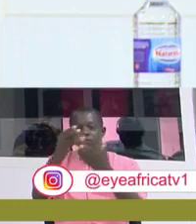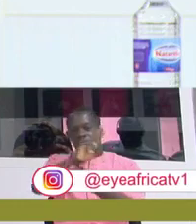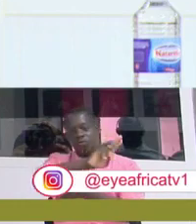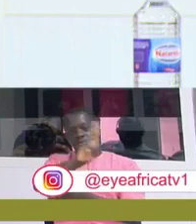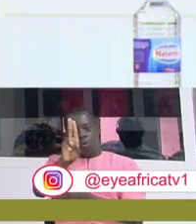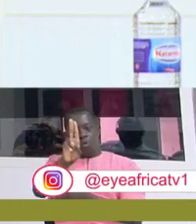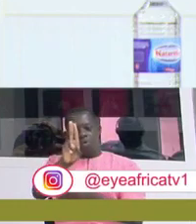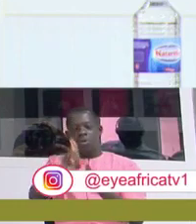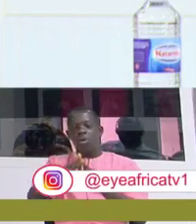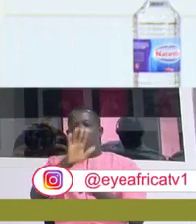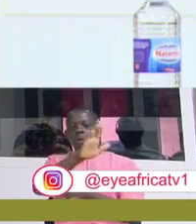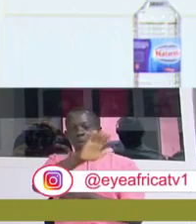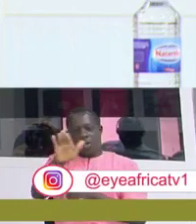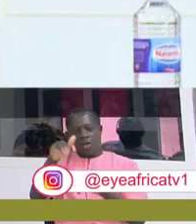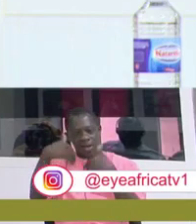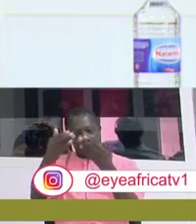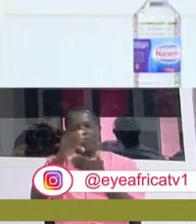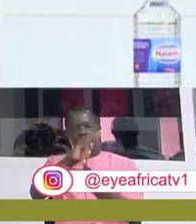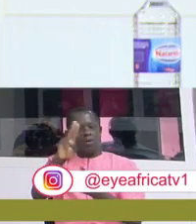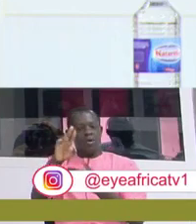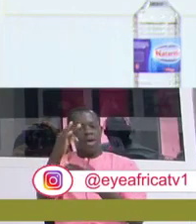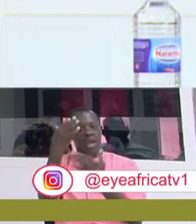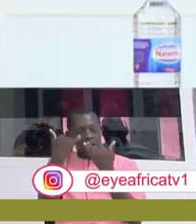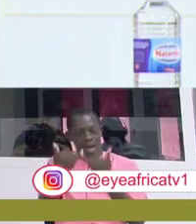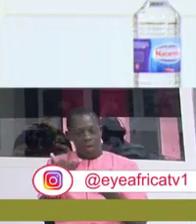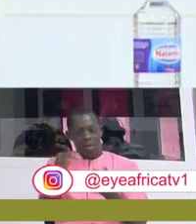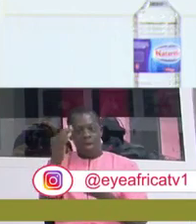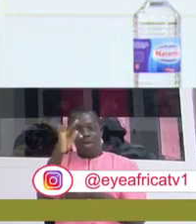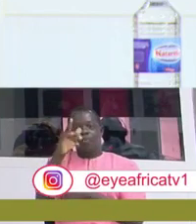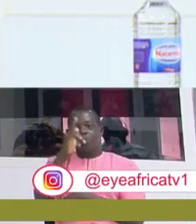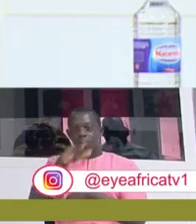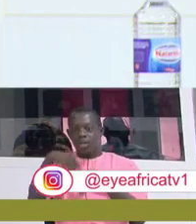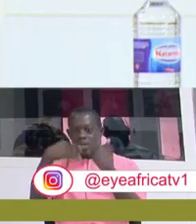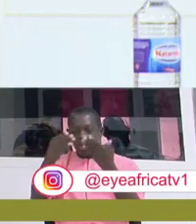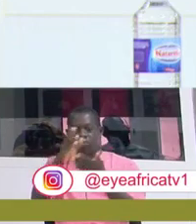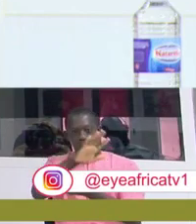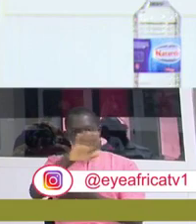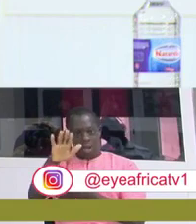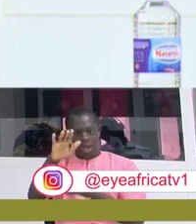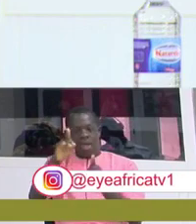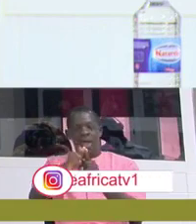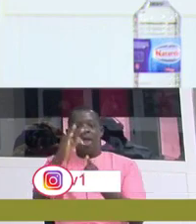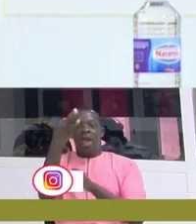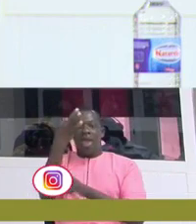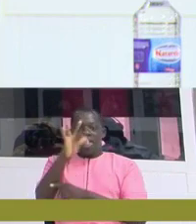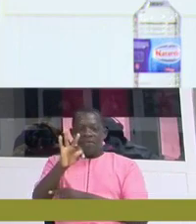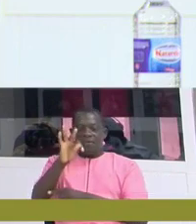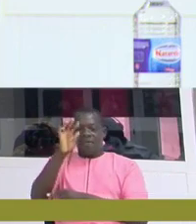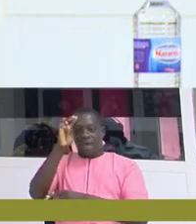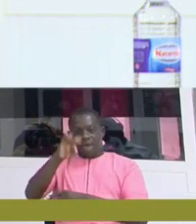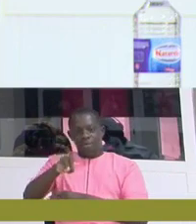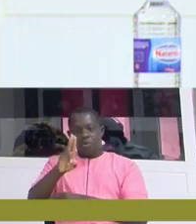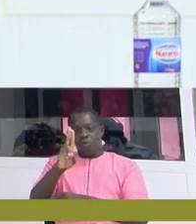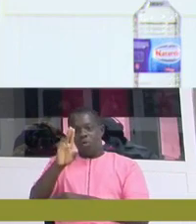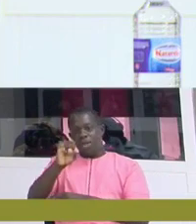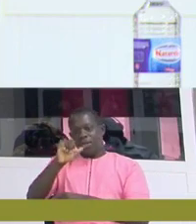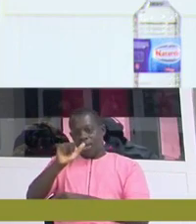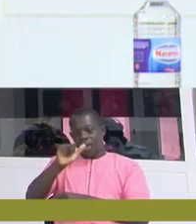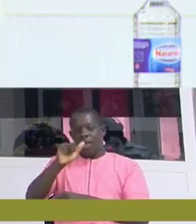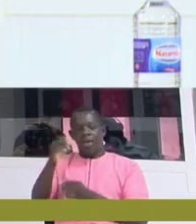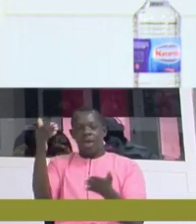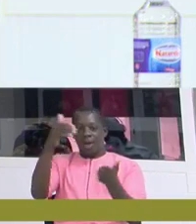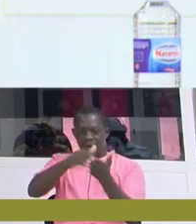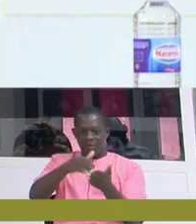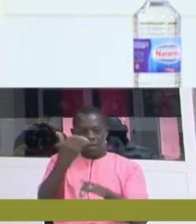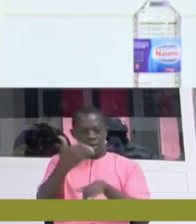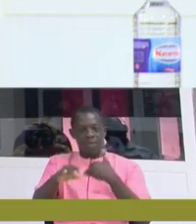any food. Now, if I give you water, if Musa comes, he will